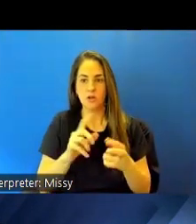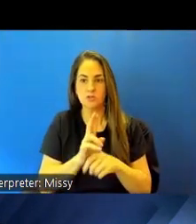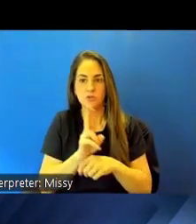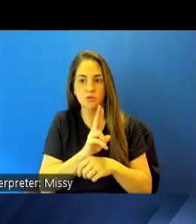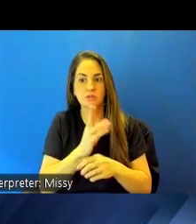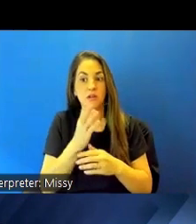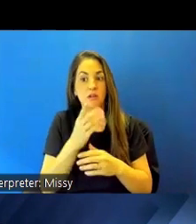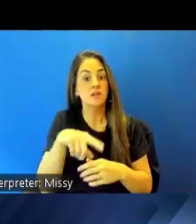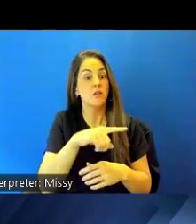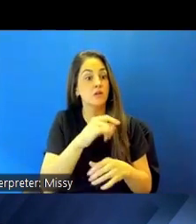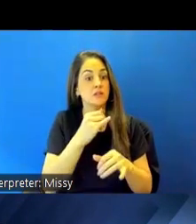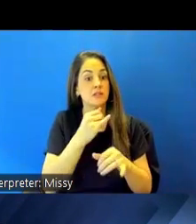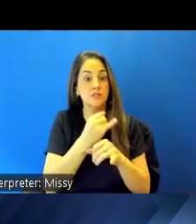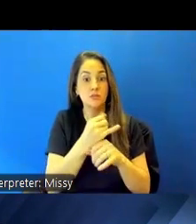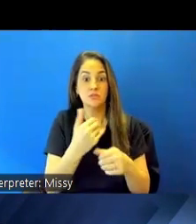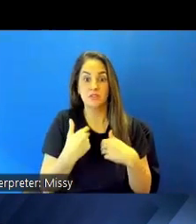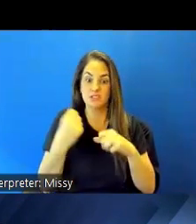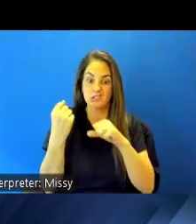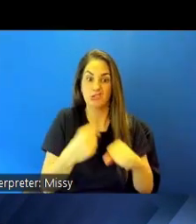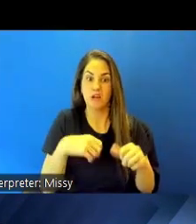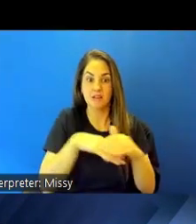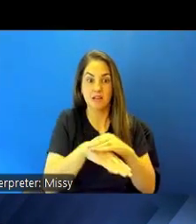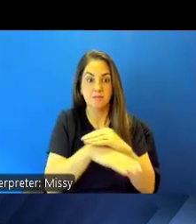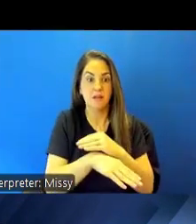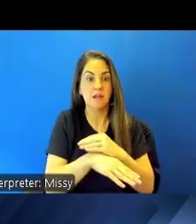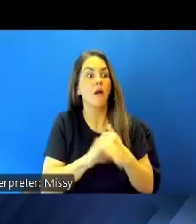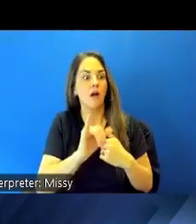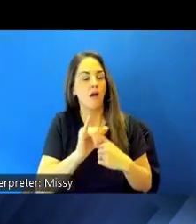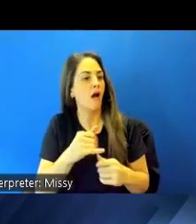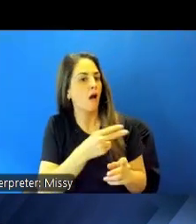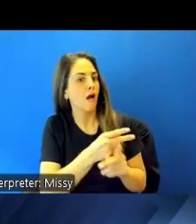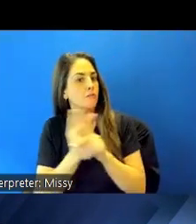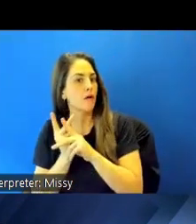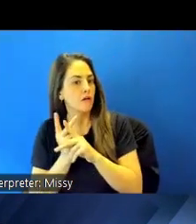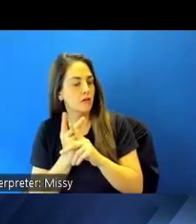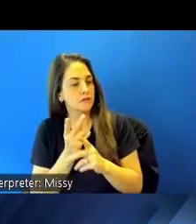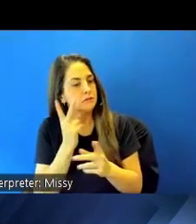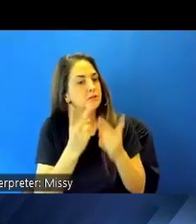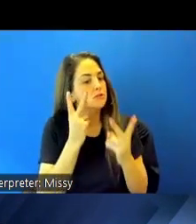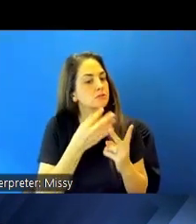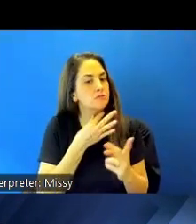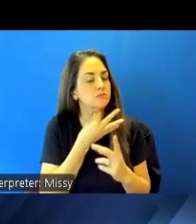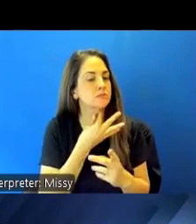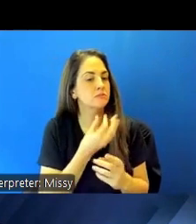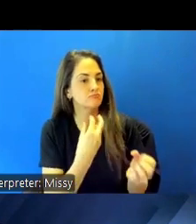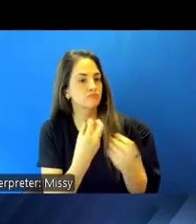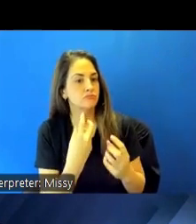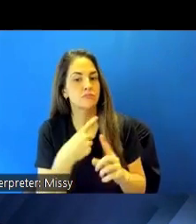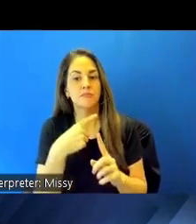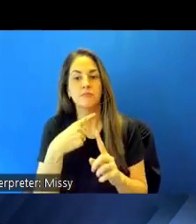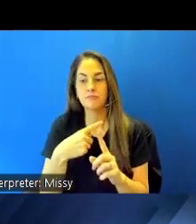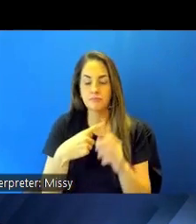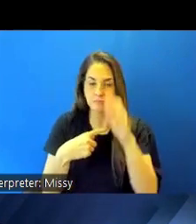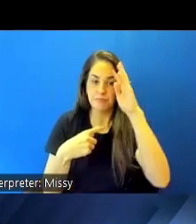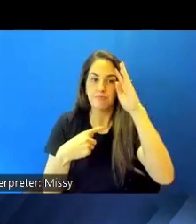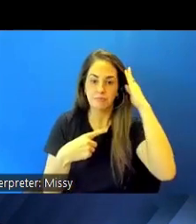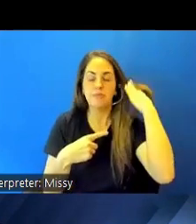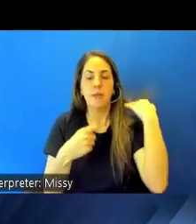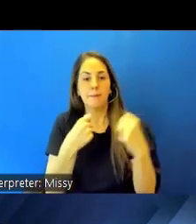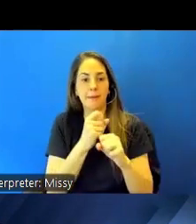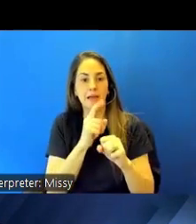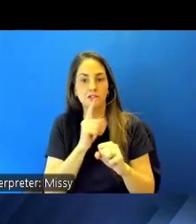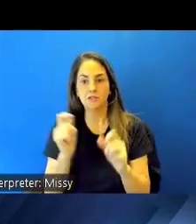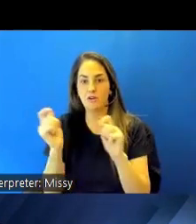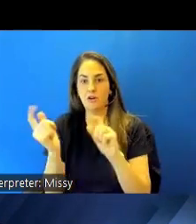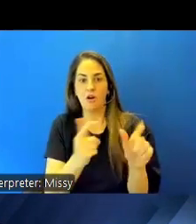institutions who do have strong accessibility expertise, both from the institution side as well as the supplier, to make sure that everybody